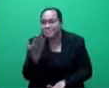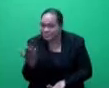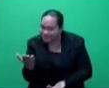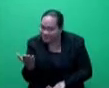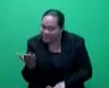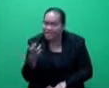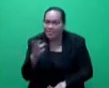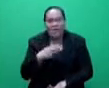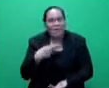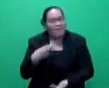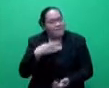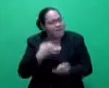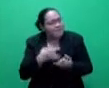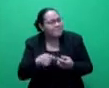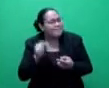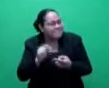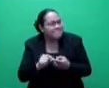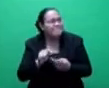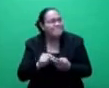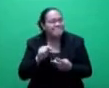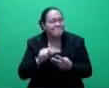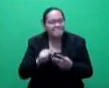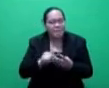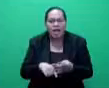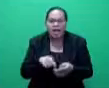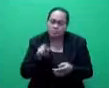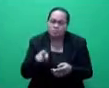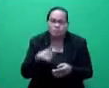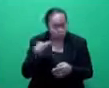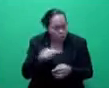detailed and the kind of ministerial statements that we should hear. So I